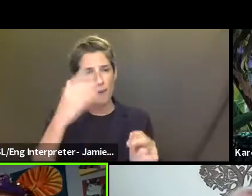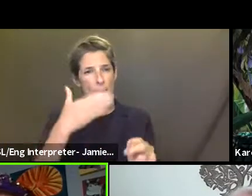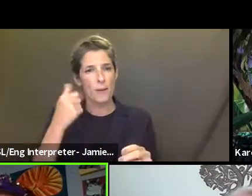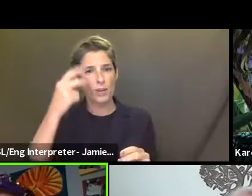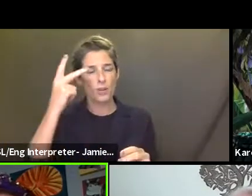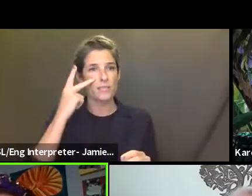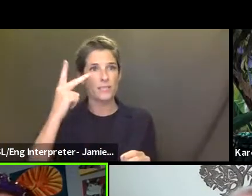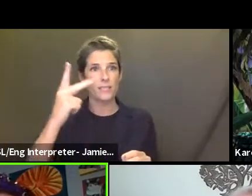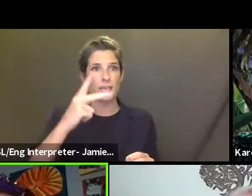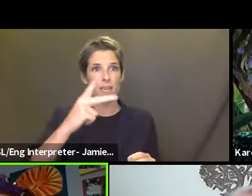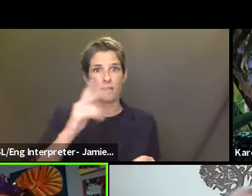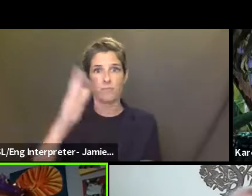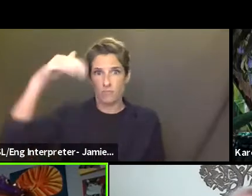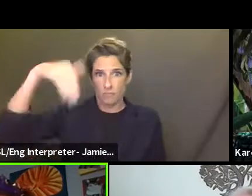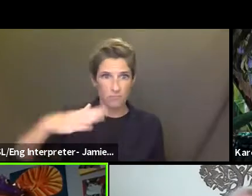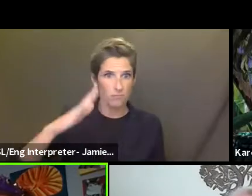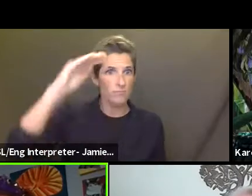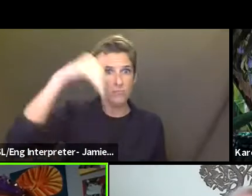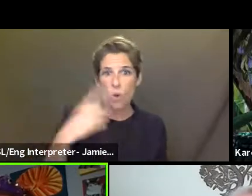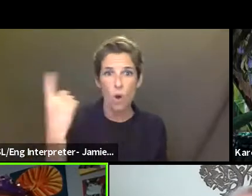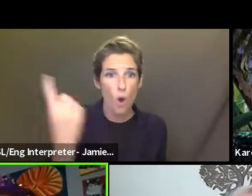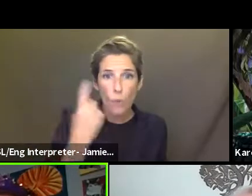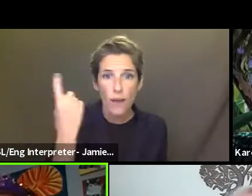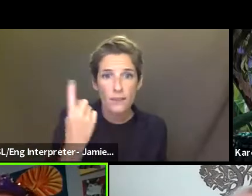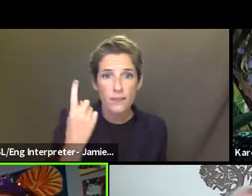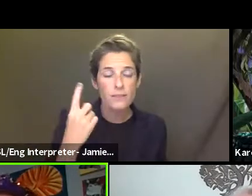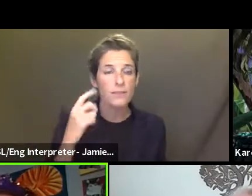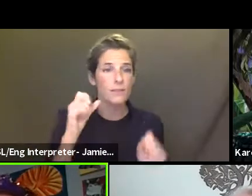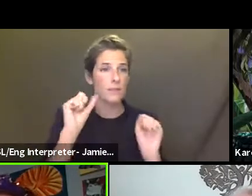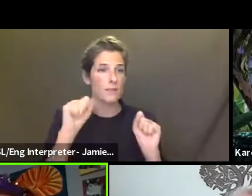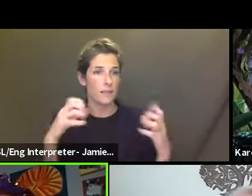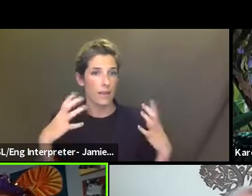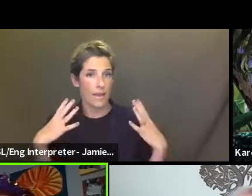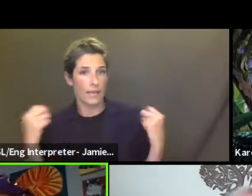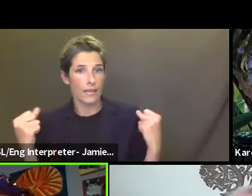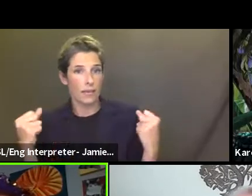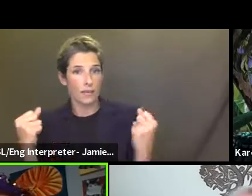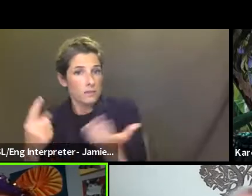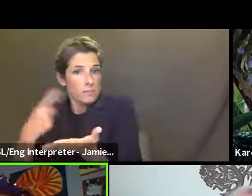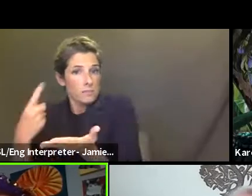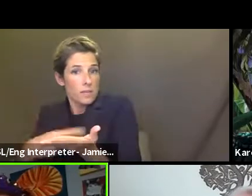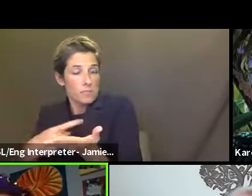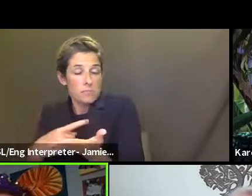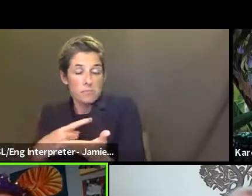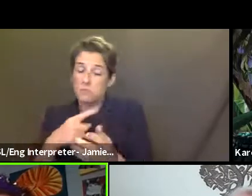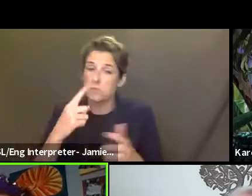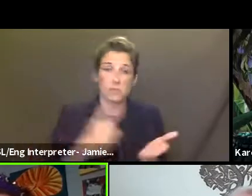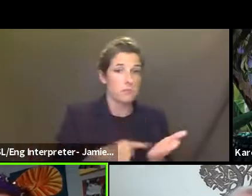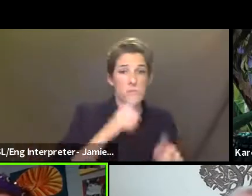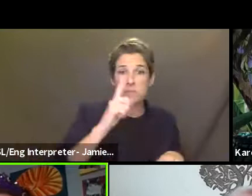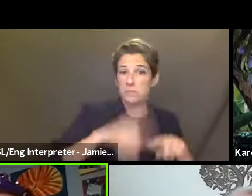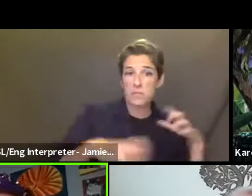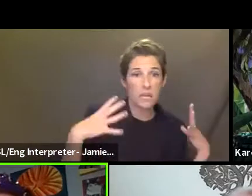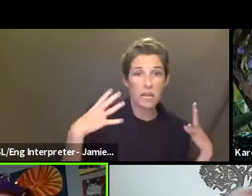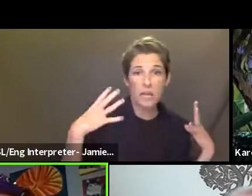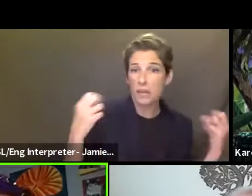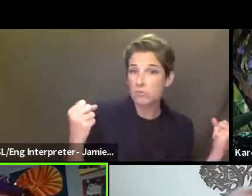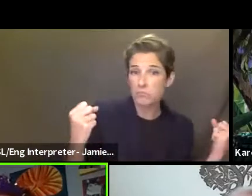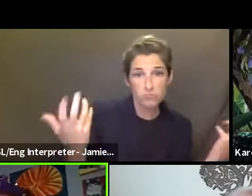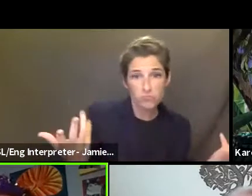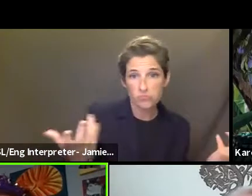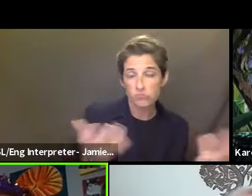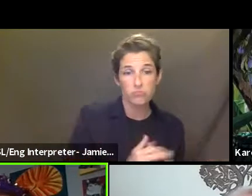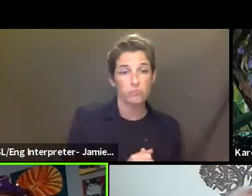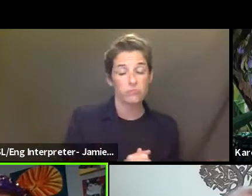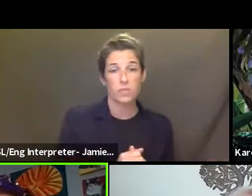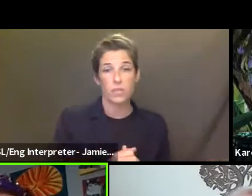that we deal with, and that we can heal some things for ourselves and some things for other people, but seeking to